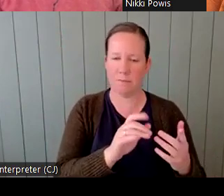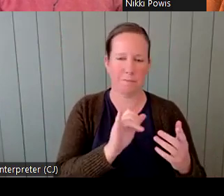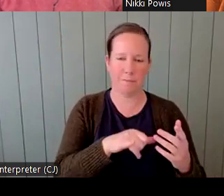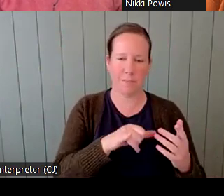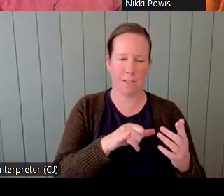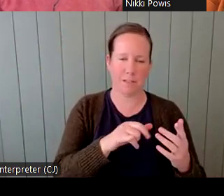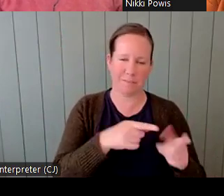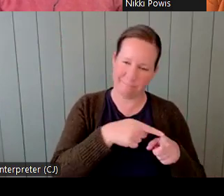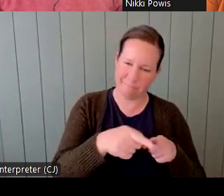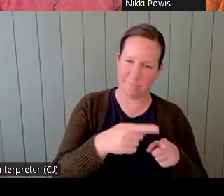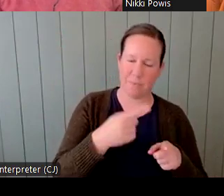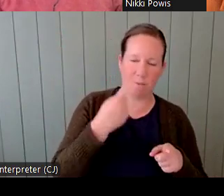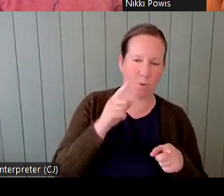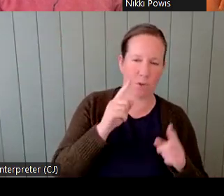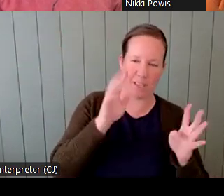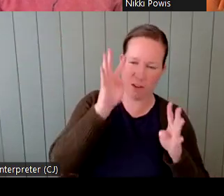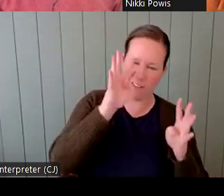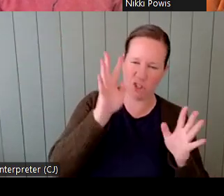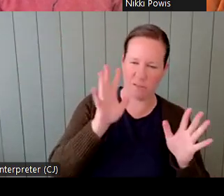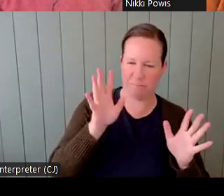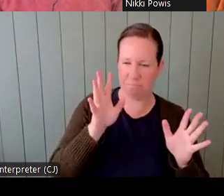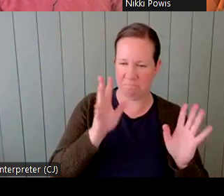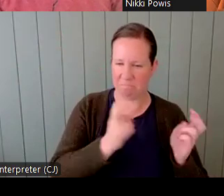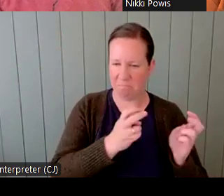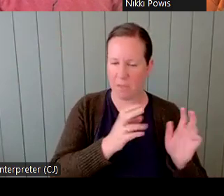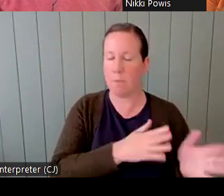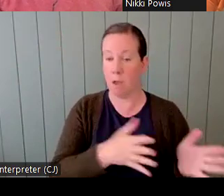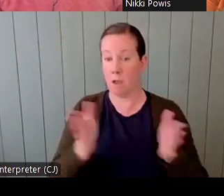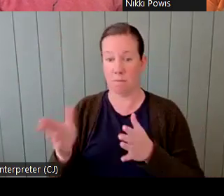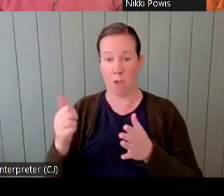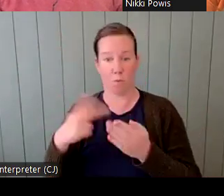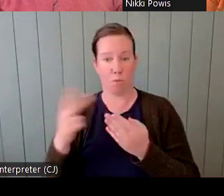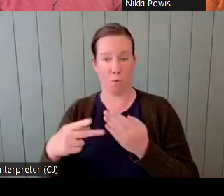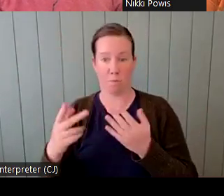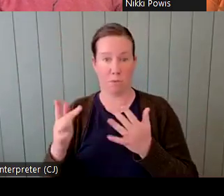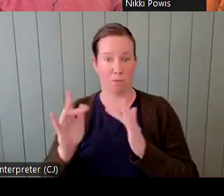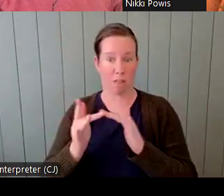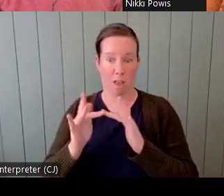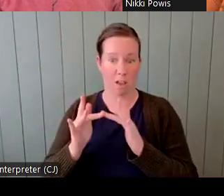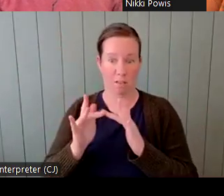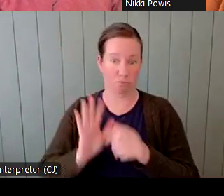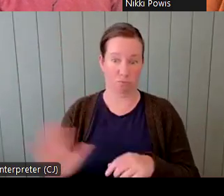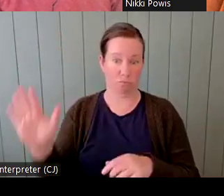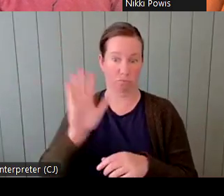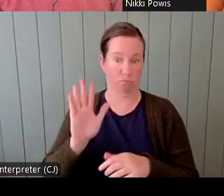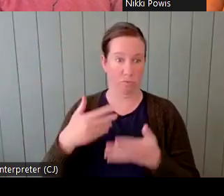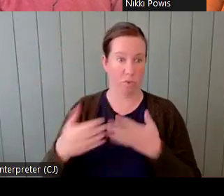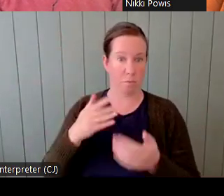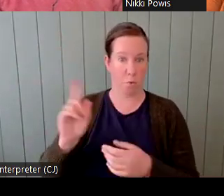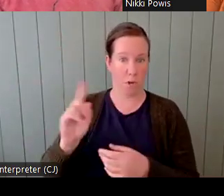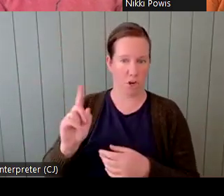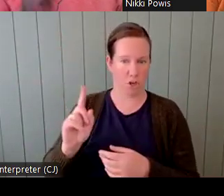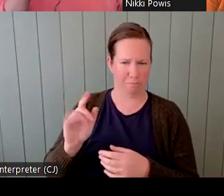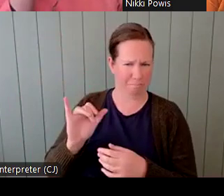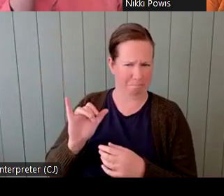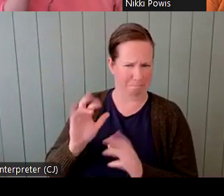and things like that. But otherwise, yeah, it doesn't matter where you are. If that was the question, I'm